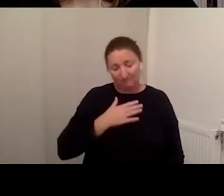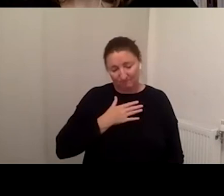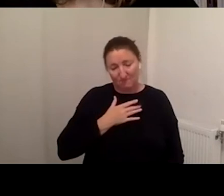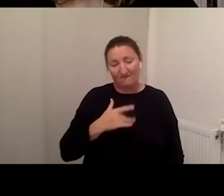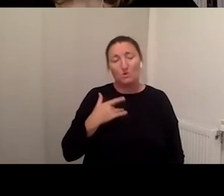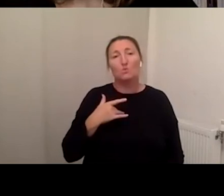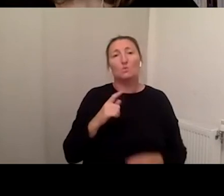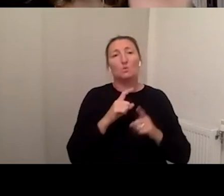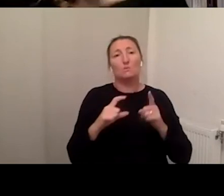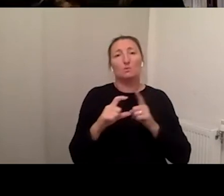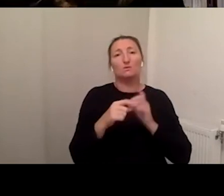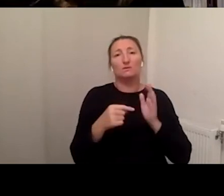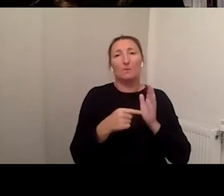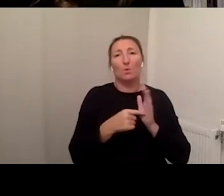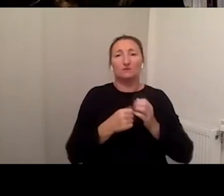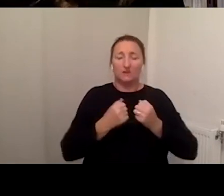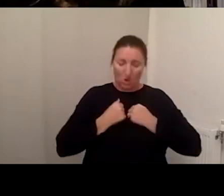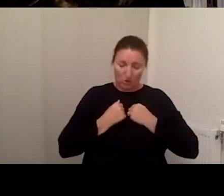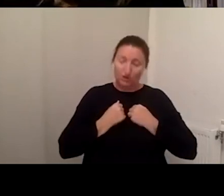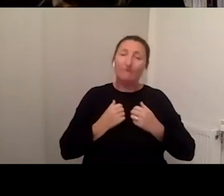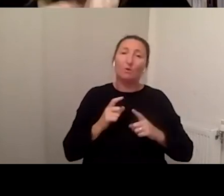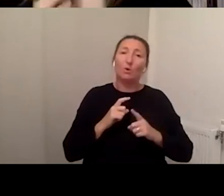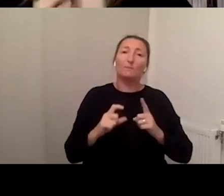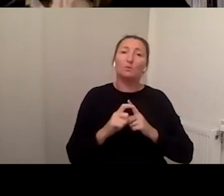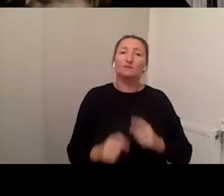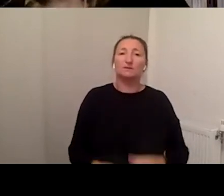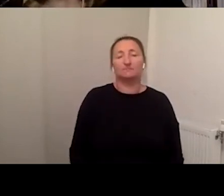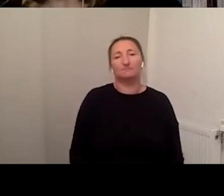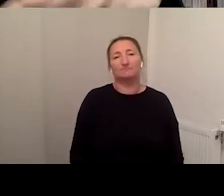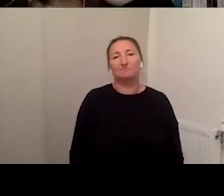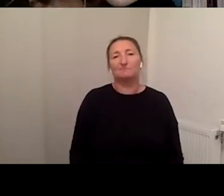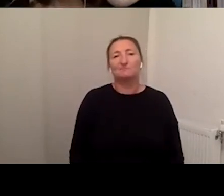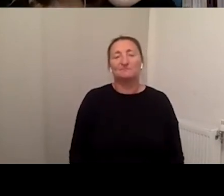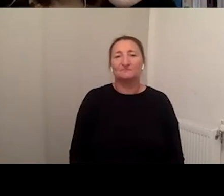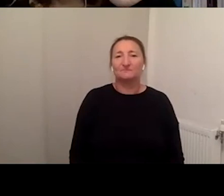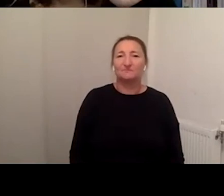and let them take ownership and give them that right. Thank you. Timon?